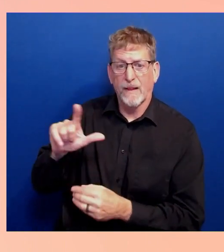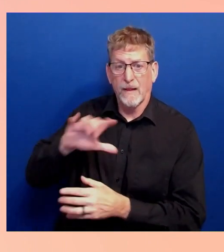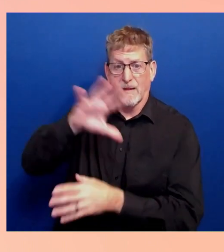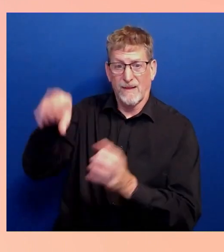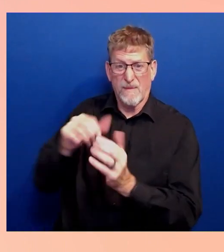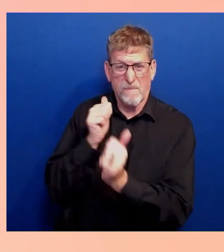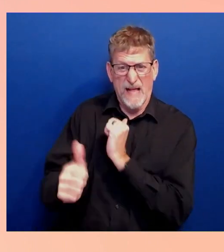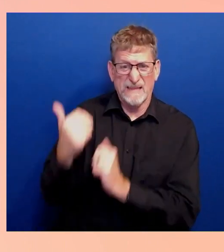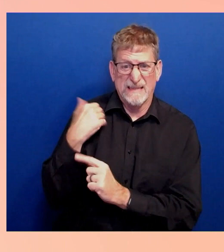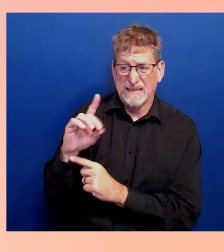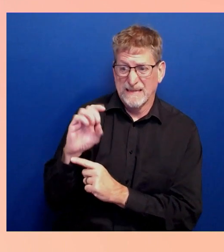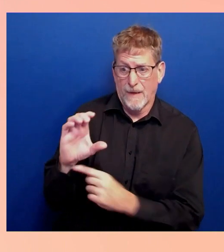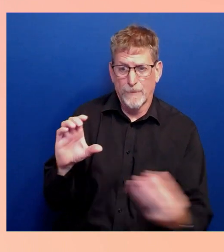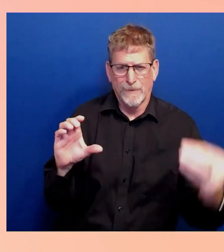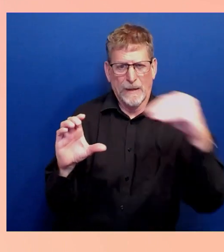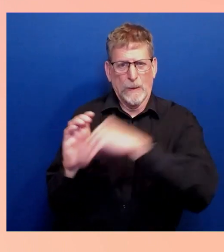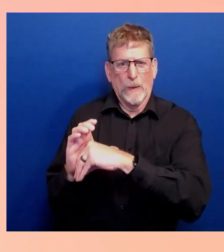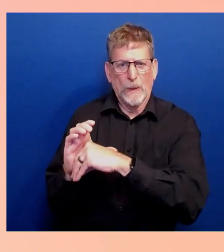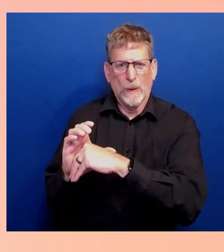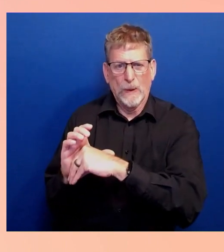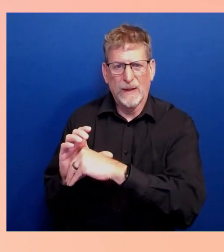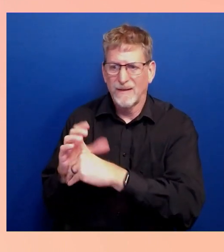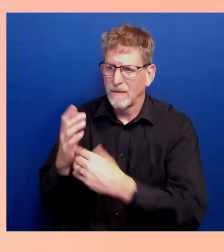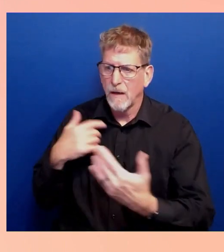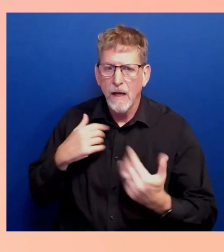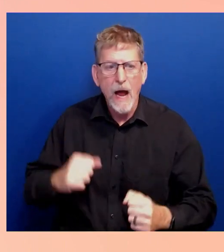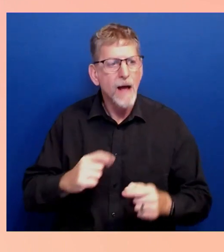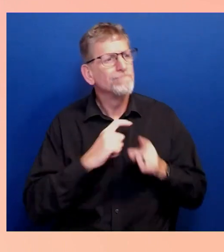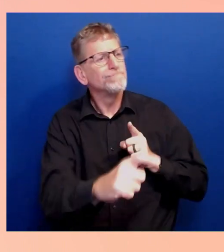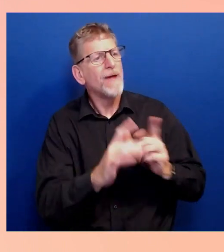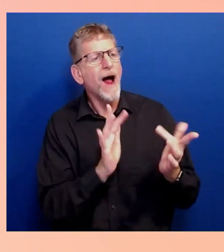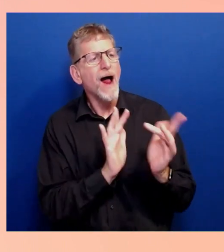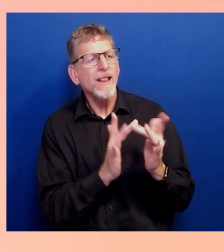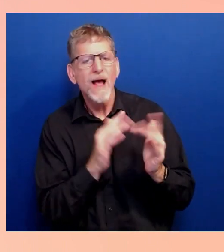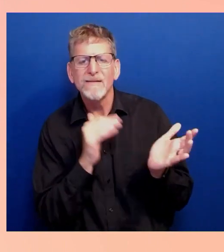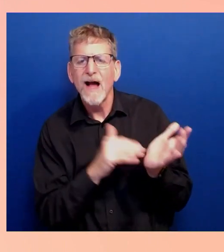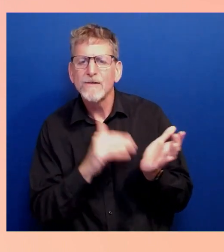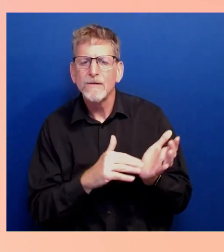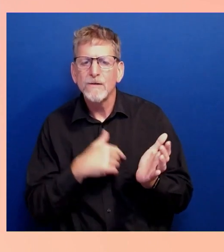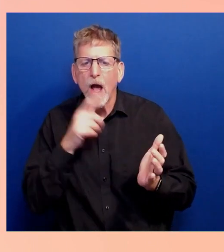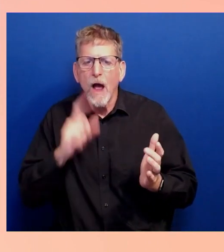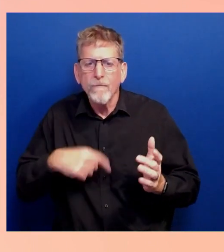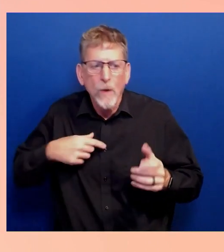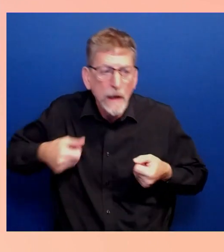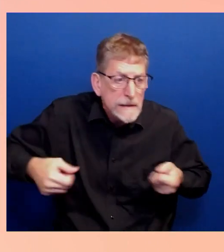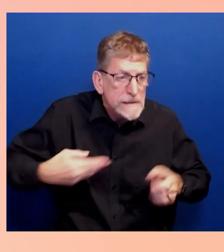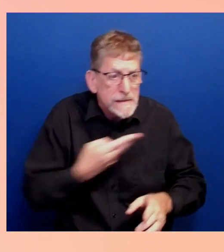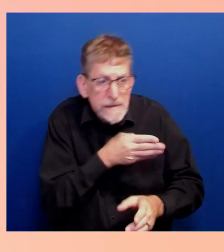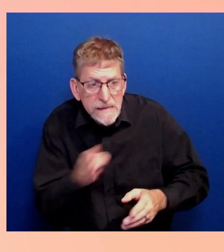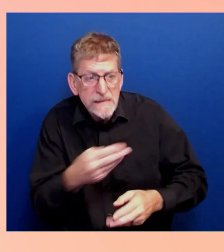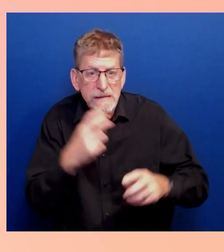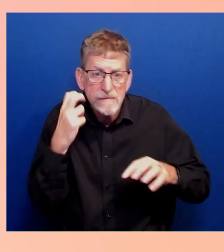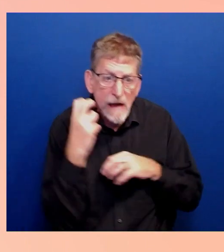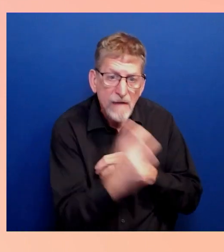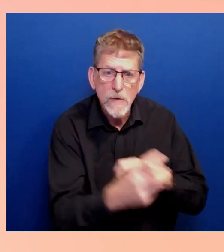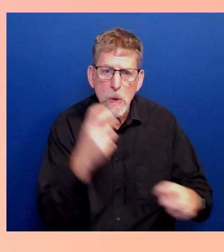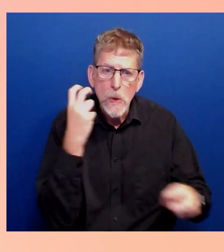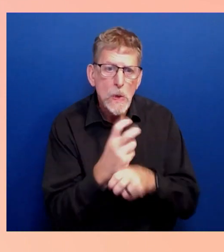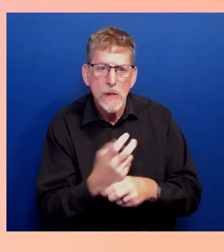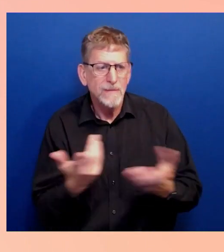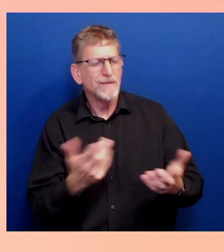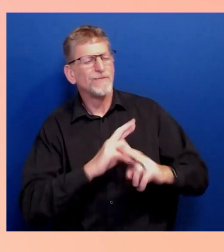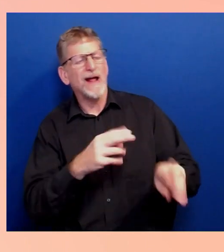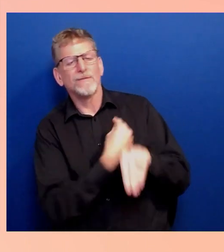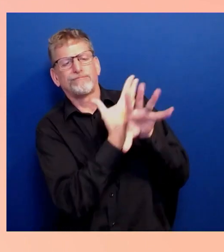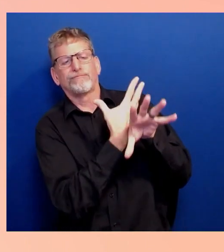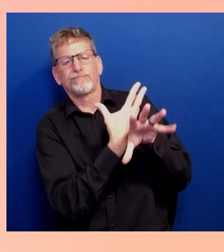inaccessible transit to go to a physical. So I'll pass it to you, Alejandro. Thanks. The success we